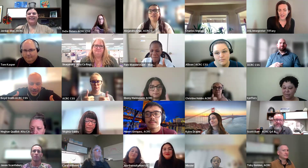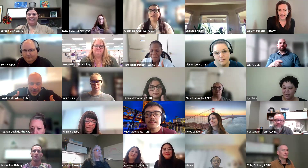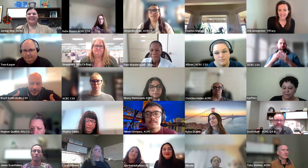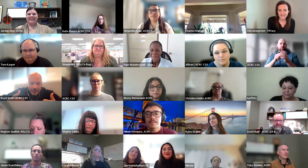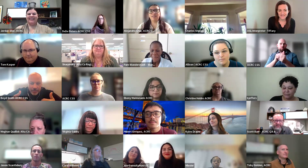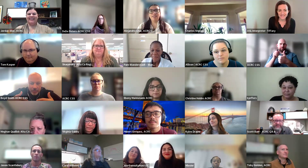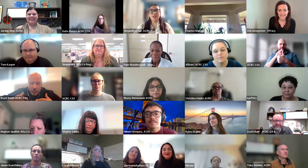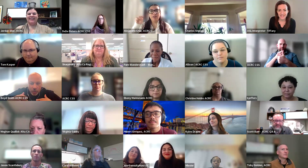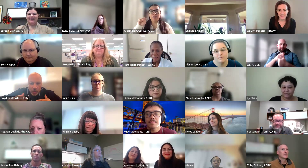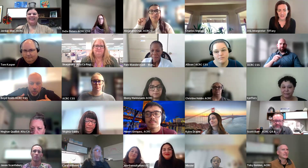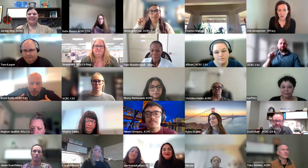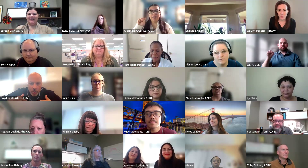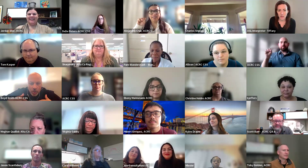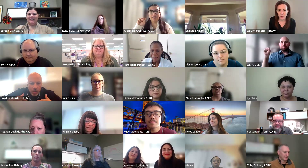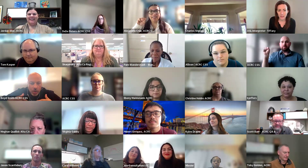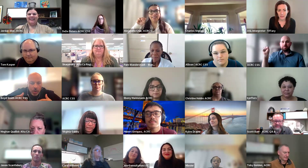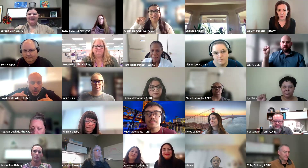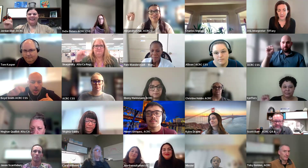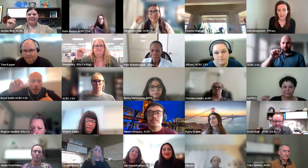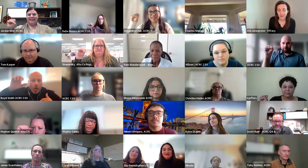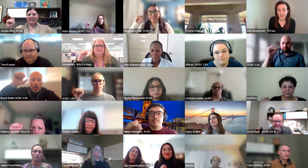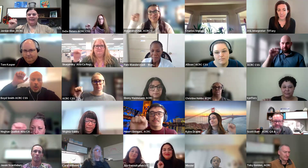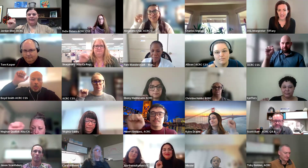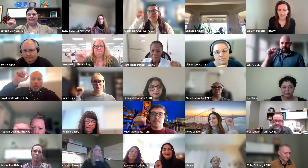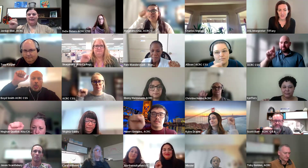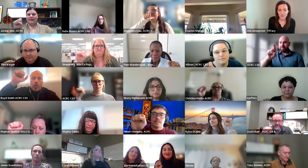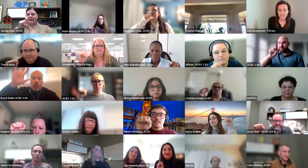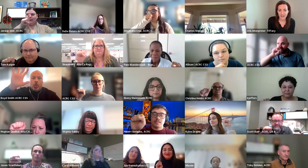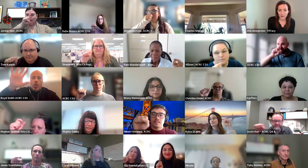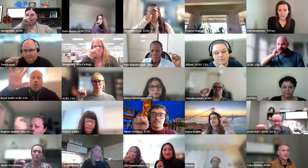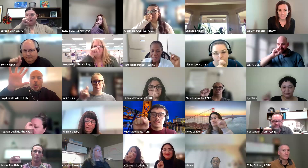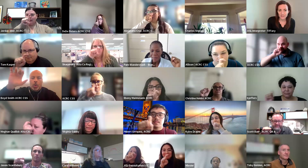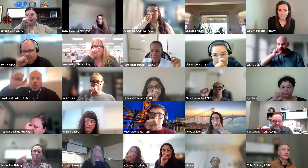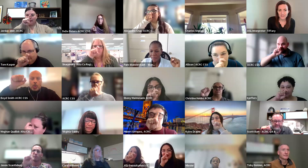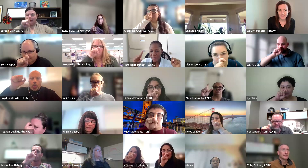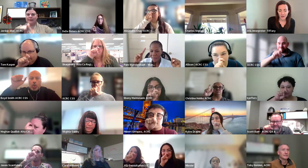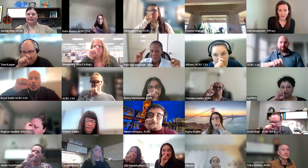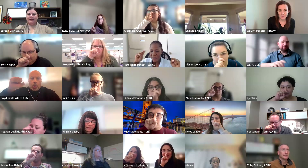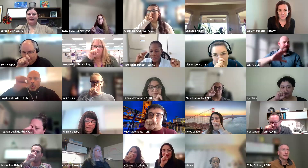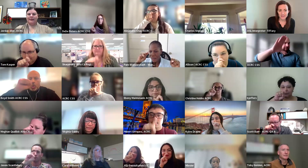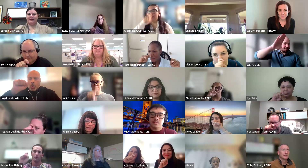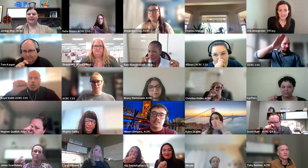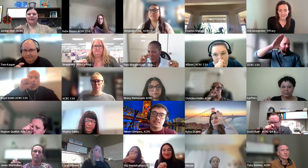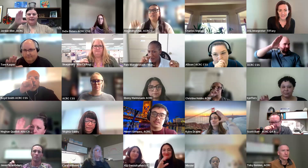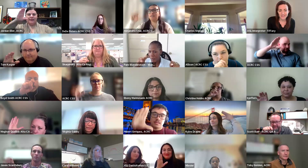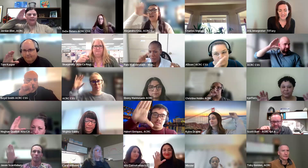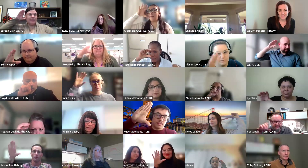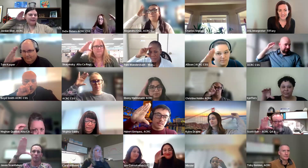Let's try that again. So we'll start with the beginning. So Seattle, Seahawks,